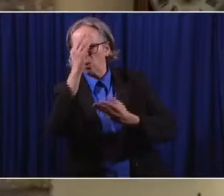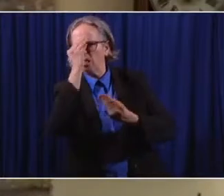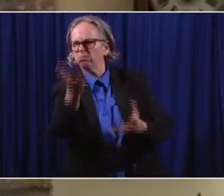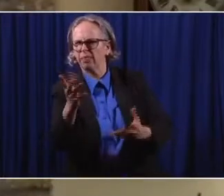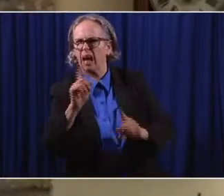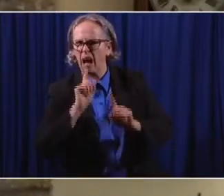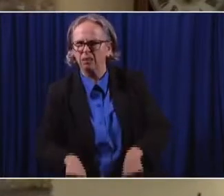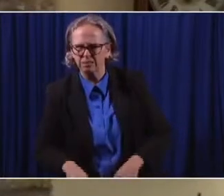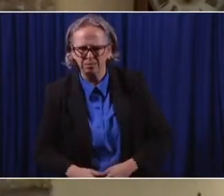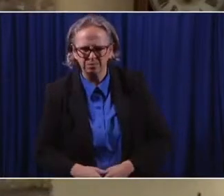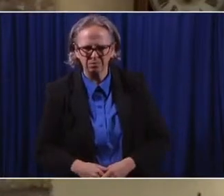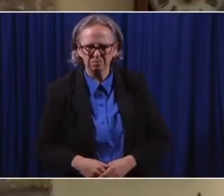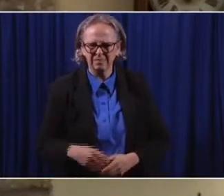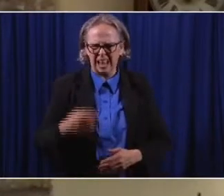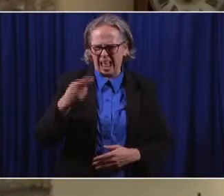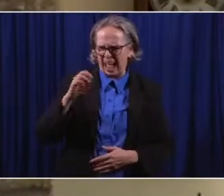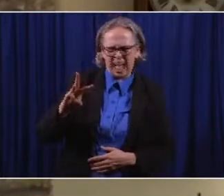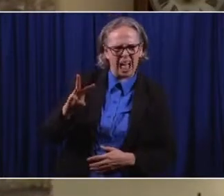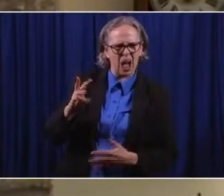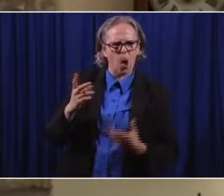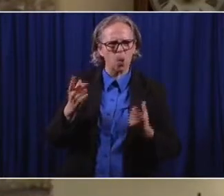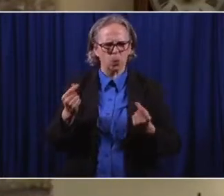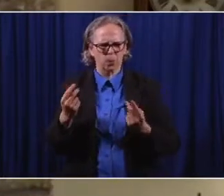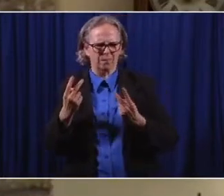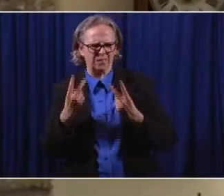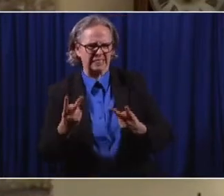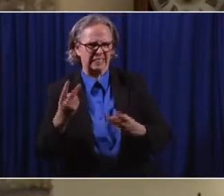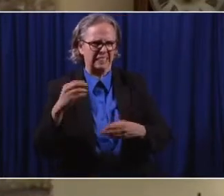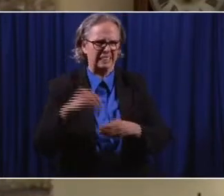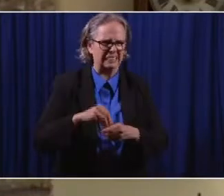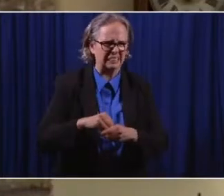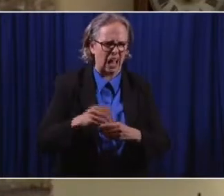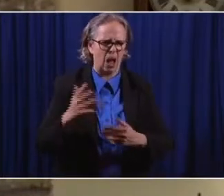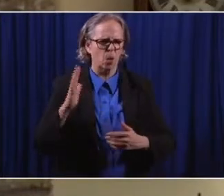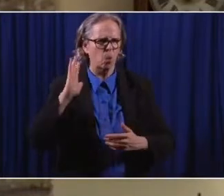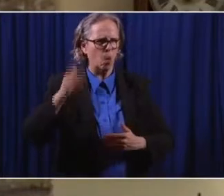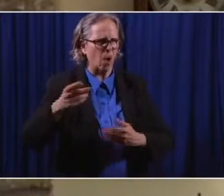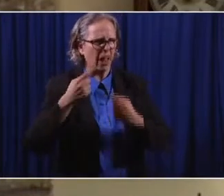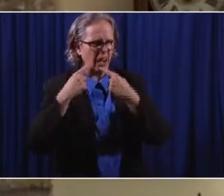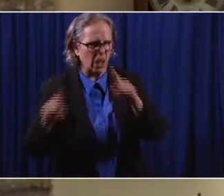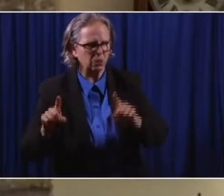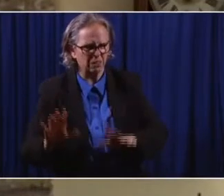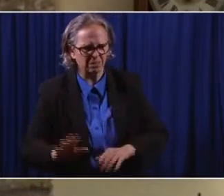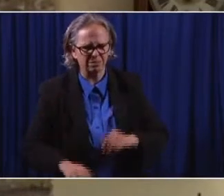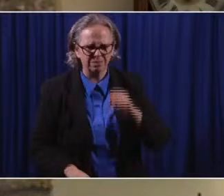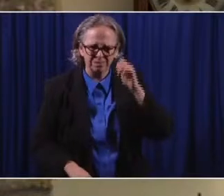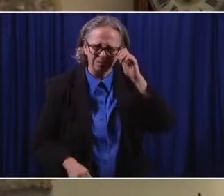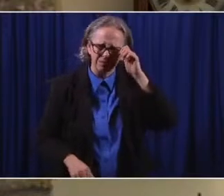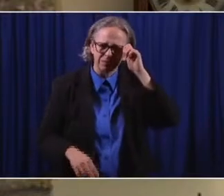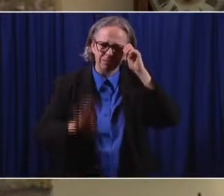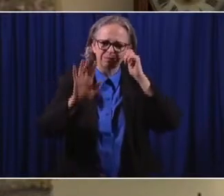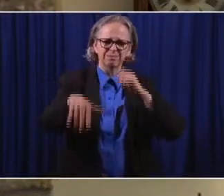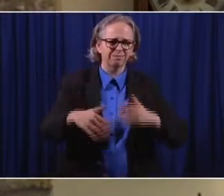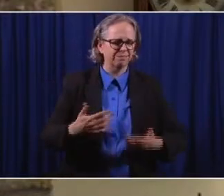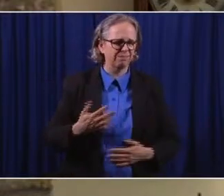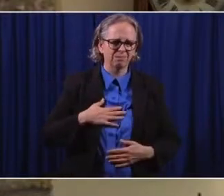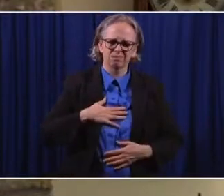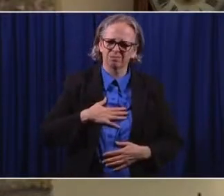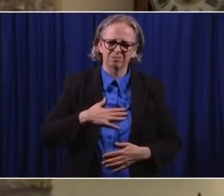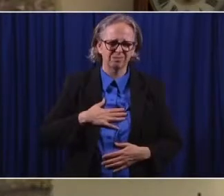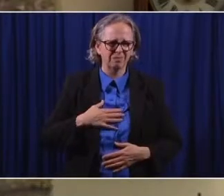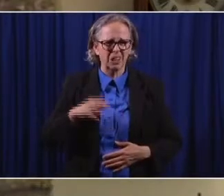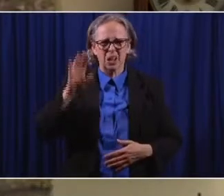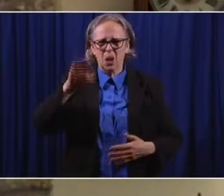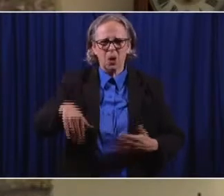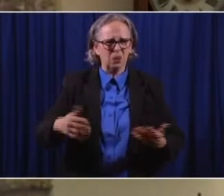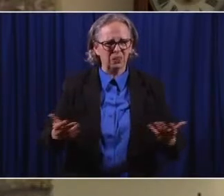that visitation. But again, in light of the discussion we had today, one of the